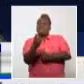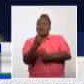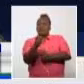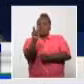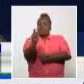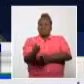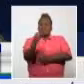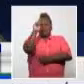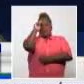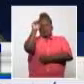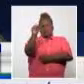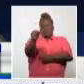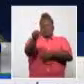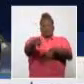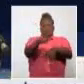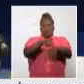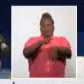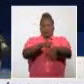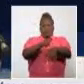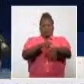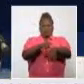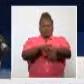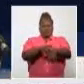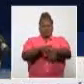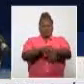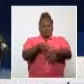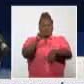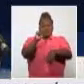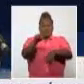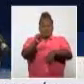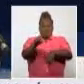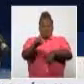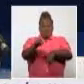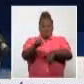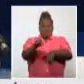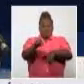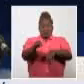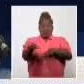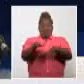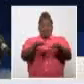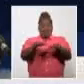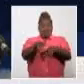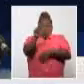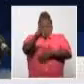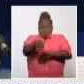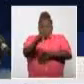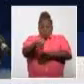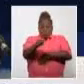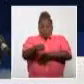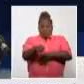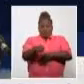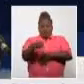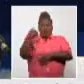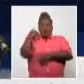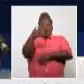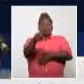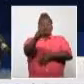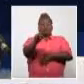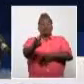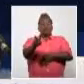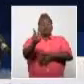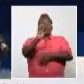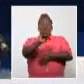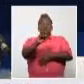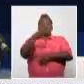discharged. Therefore, what is left? Well, those who are admitted at this time. So the